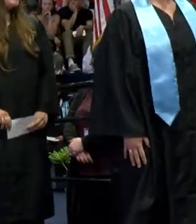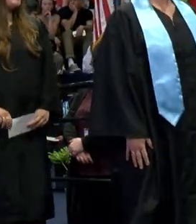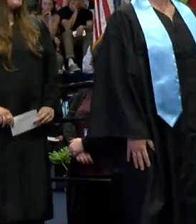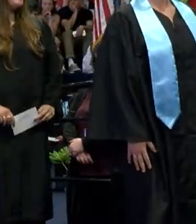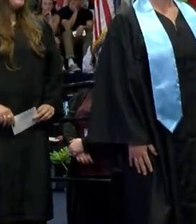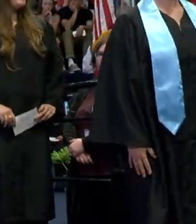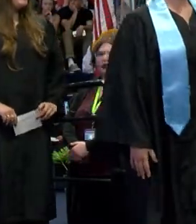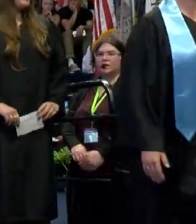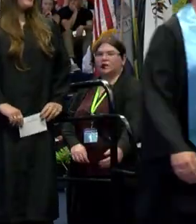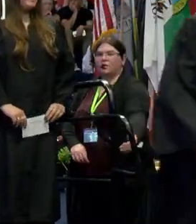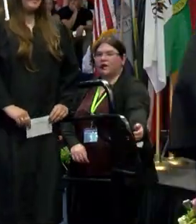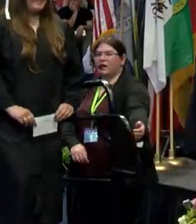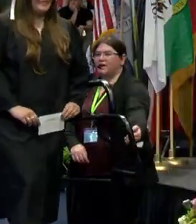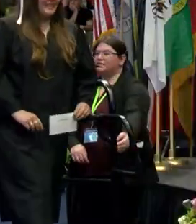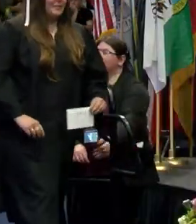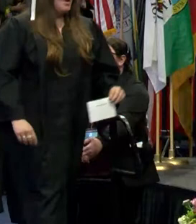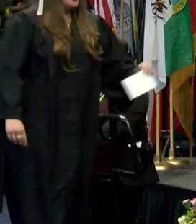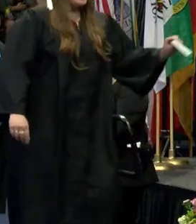Jenna Vandergun.